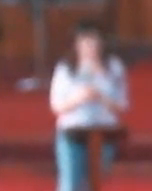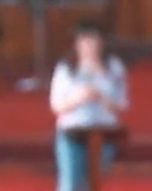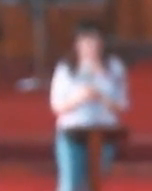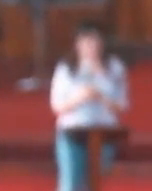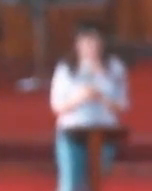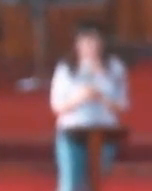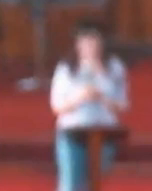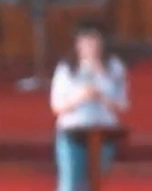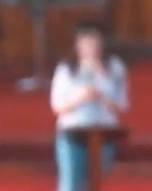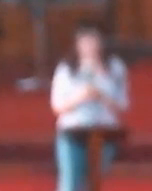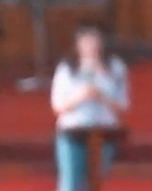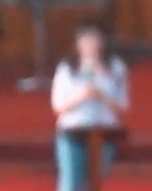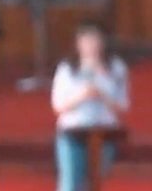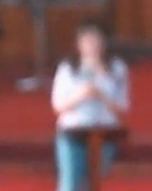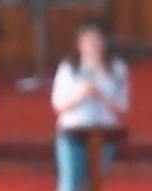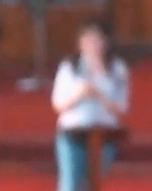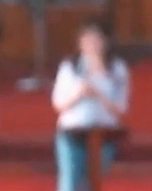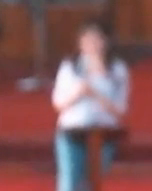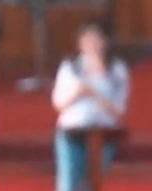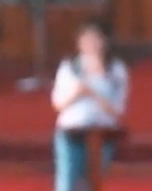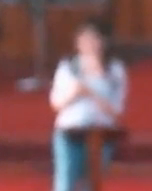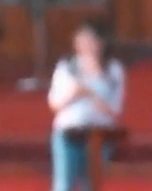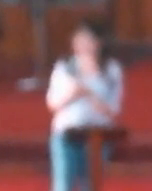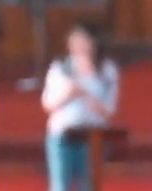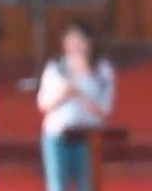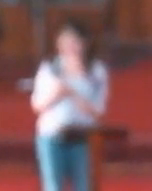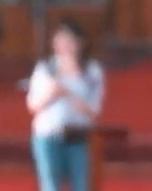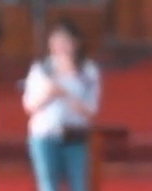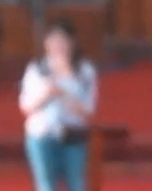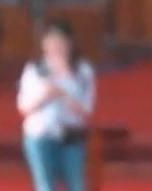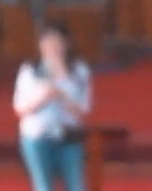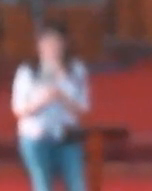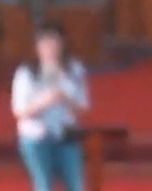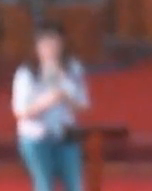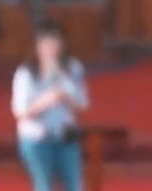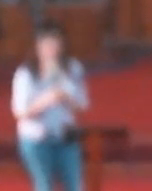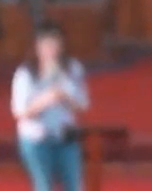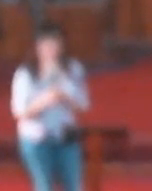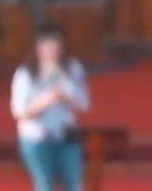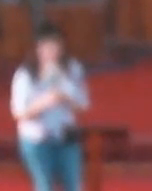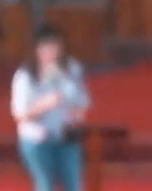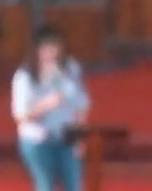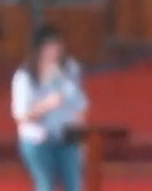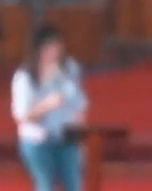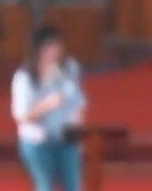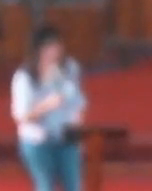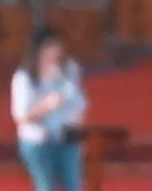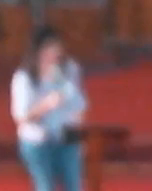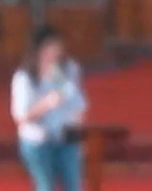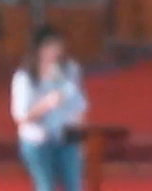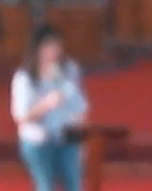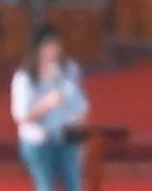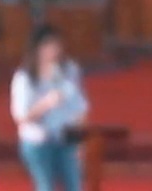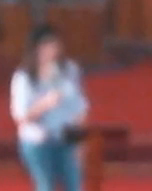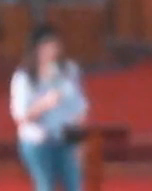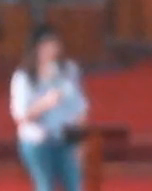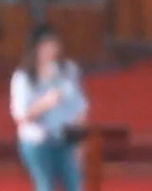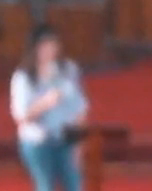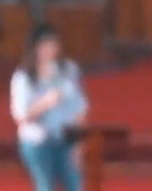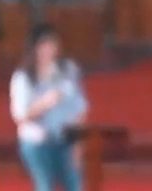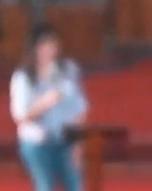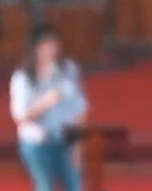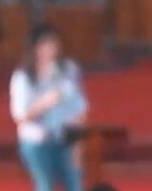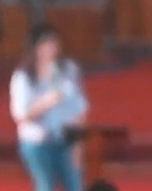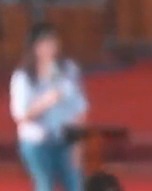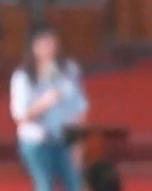lengua renovada por Dios. And we're going to continue with the renewed tongue by the Lord. Y vamos a entrar después a una